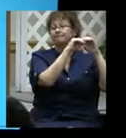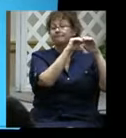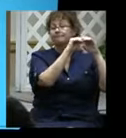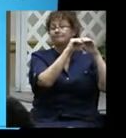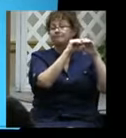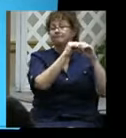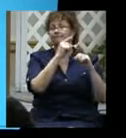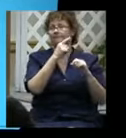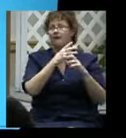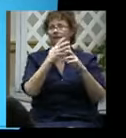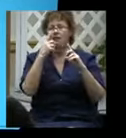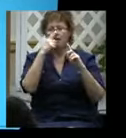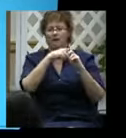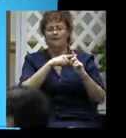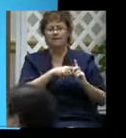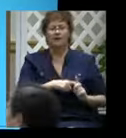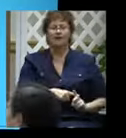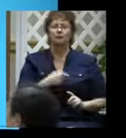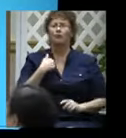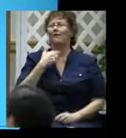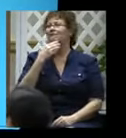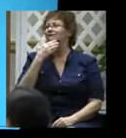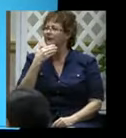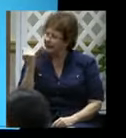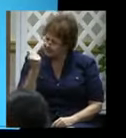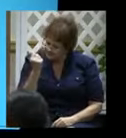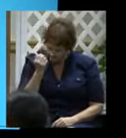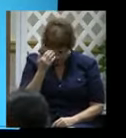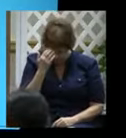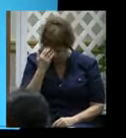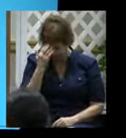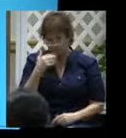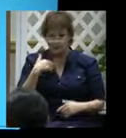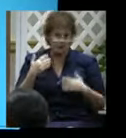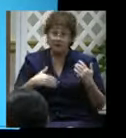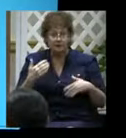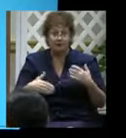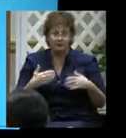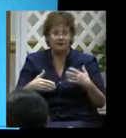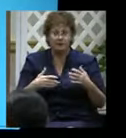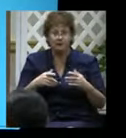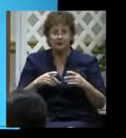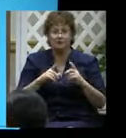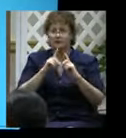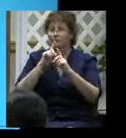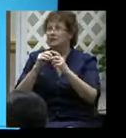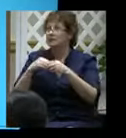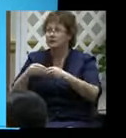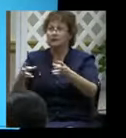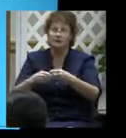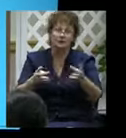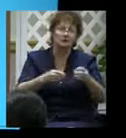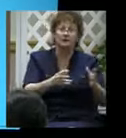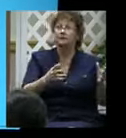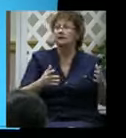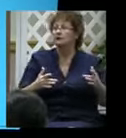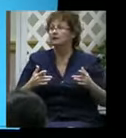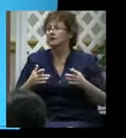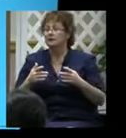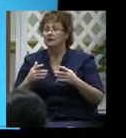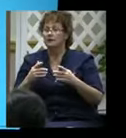a lot of advantages, and it's something that we all forget to do. We get into the reaction mode of getting something translated, getting it out, getting